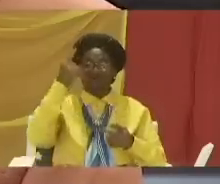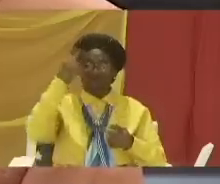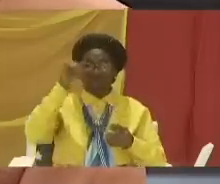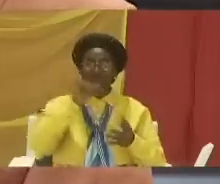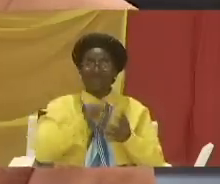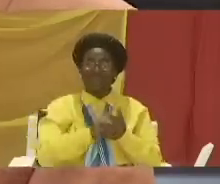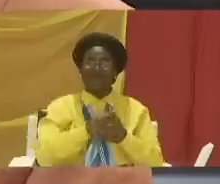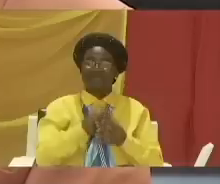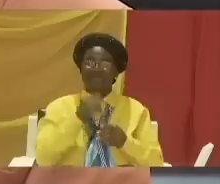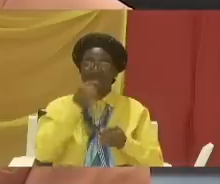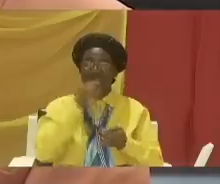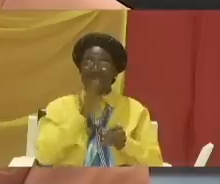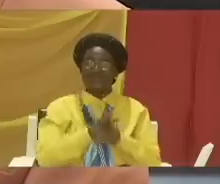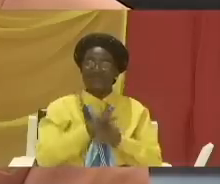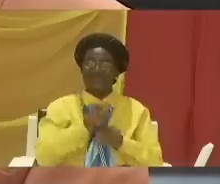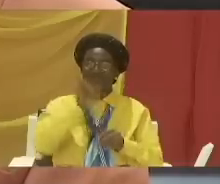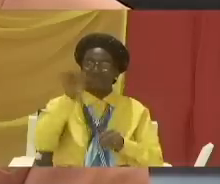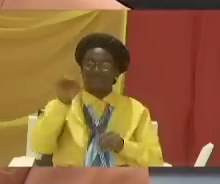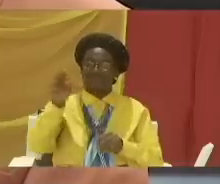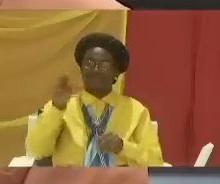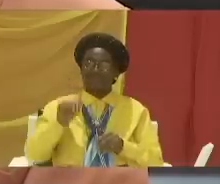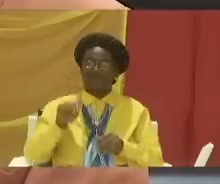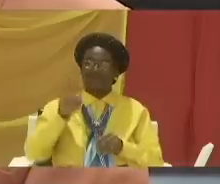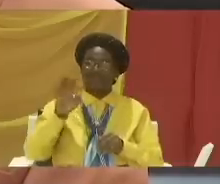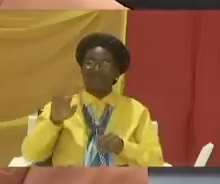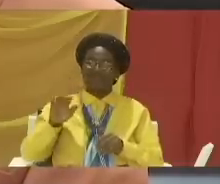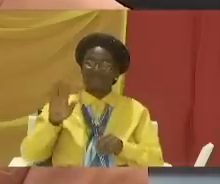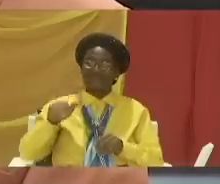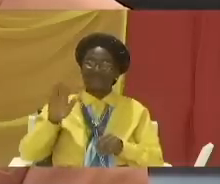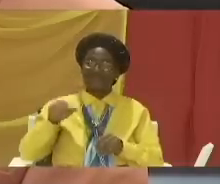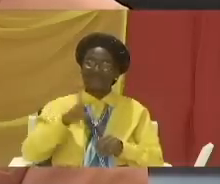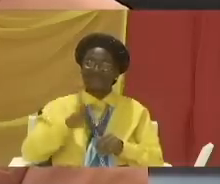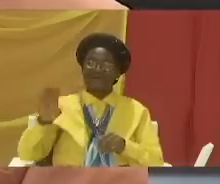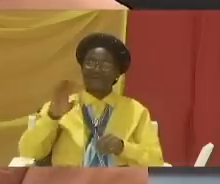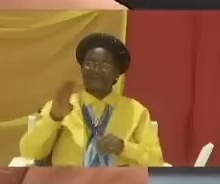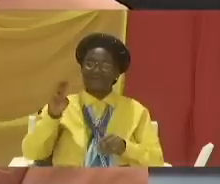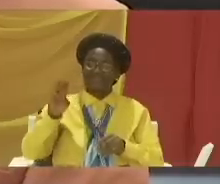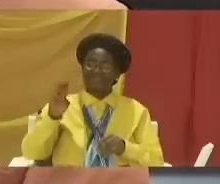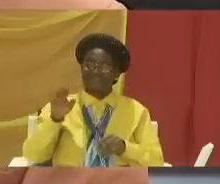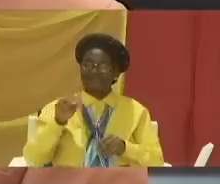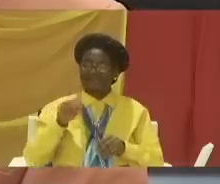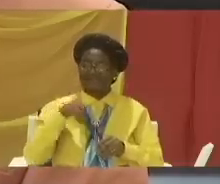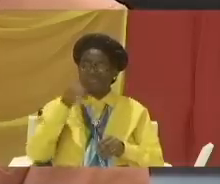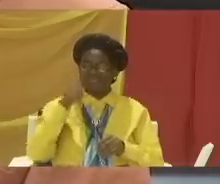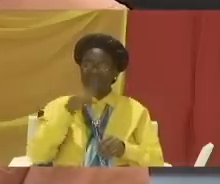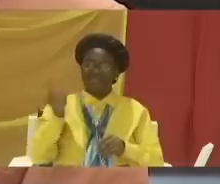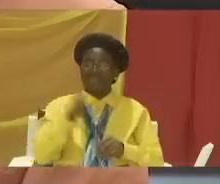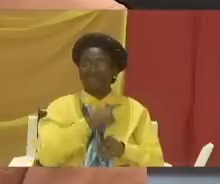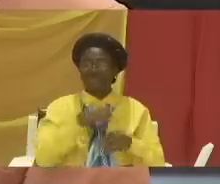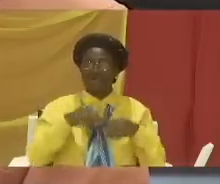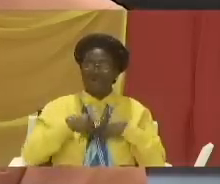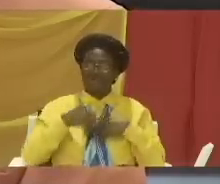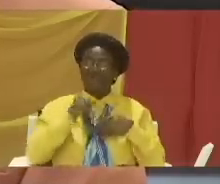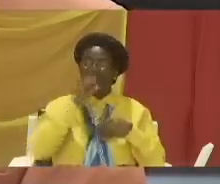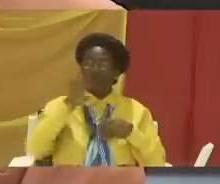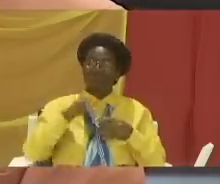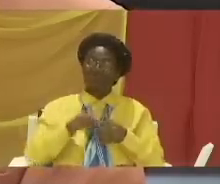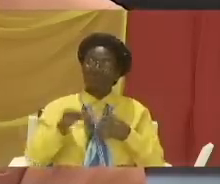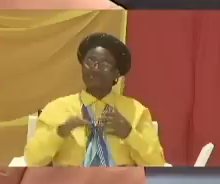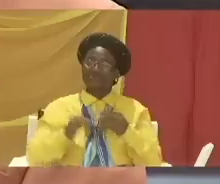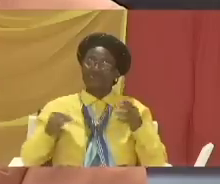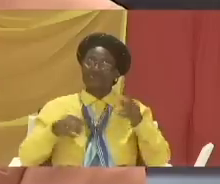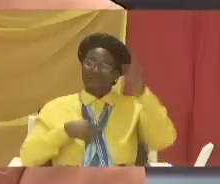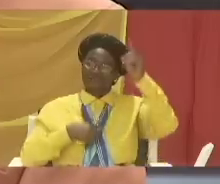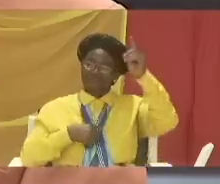John 15, verse 16. John 15, verse 16. He said, you've not chosen me. I'm the one